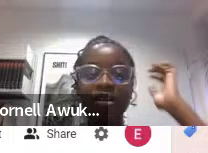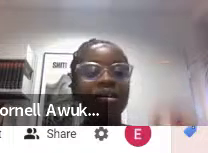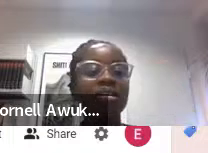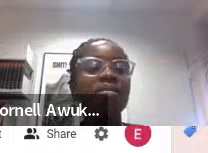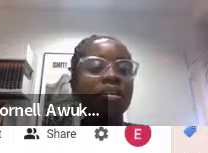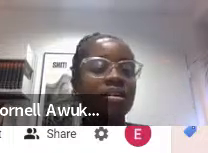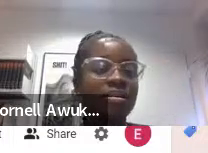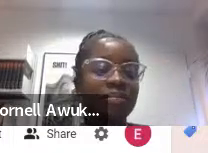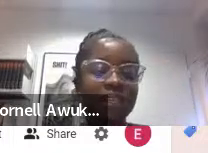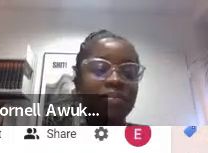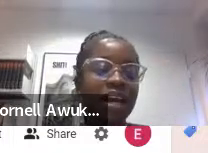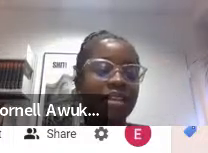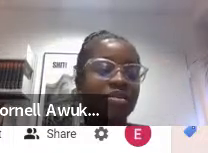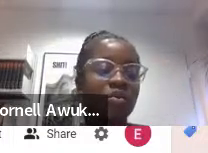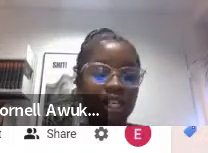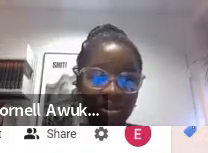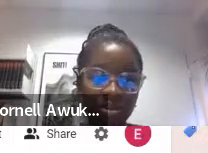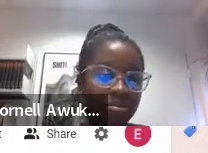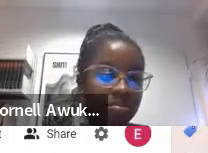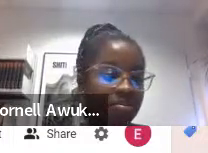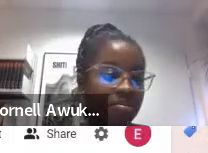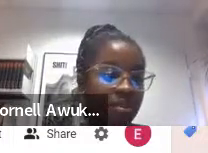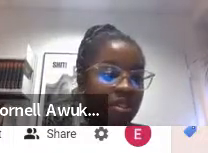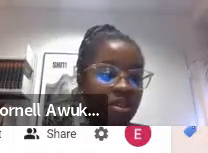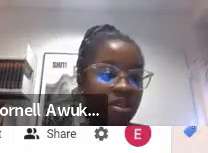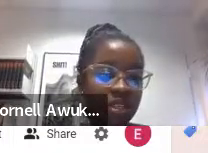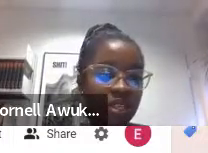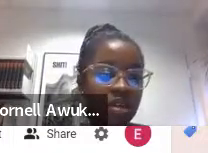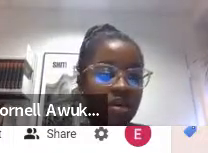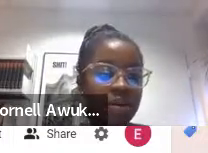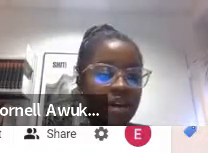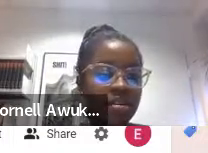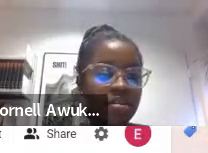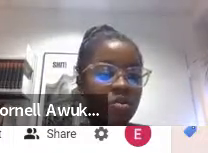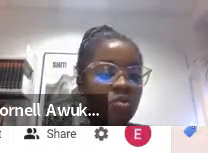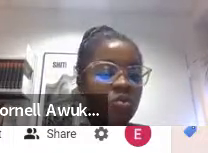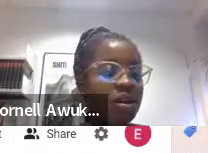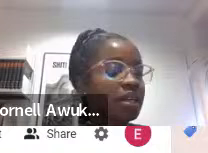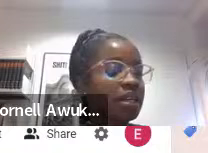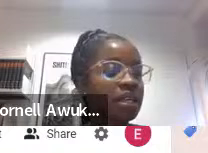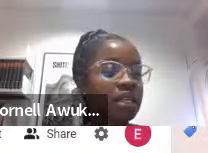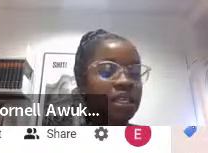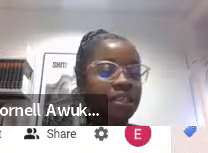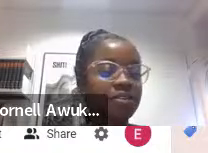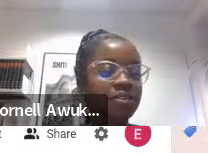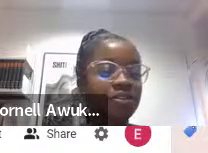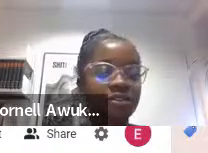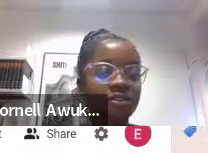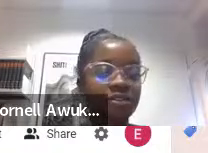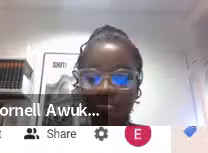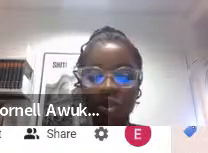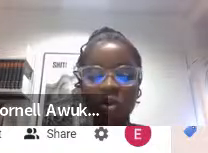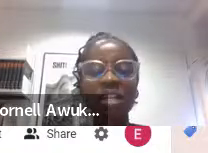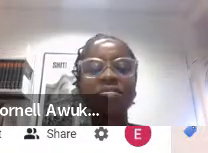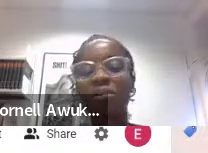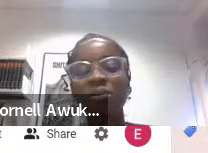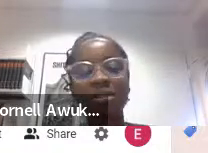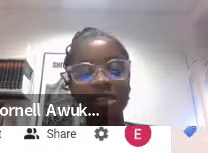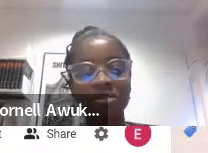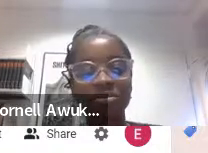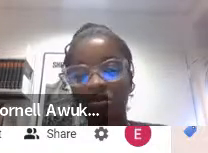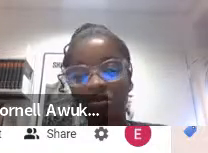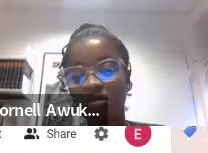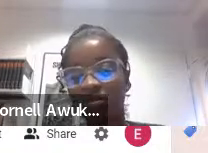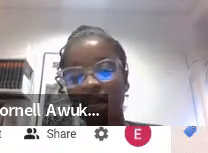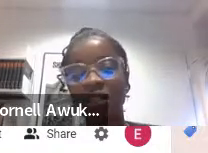to Ben Python workshop. Okay, but what if someone